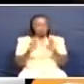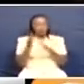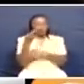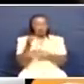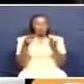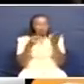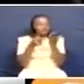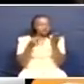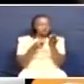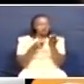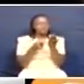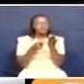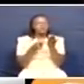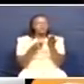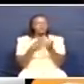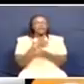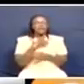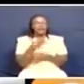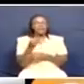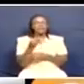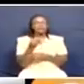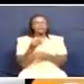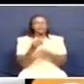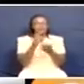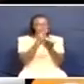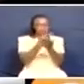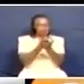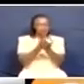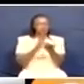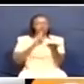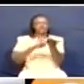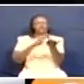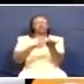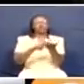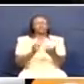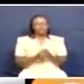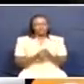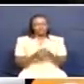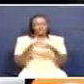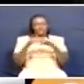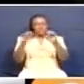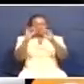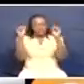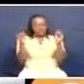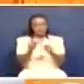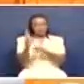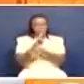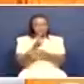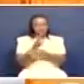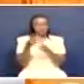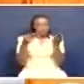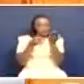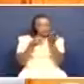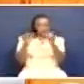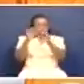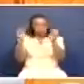technology and the retention of records in the system that is used, the electronic system that is used,